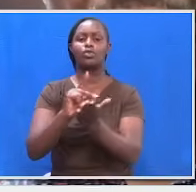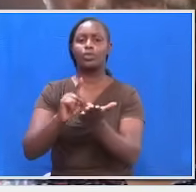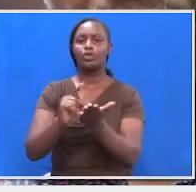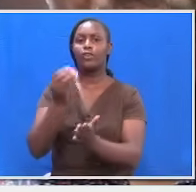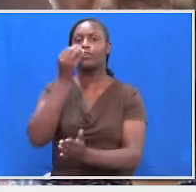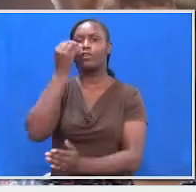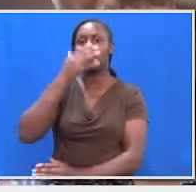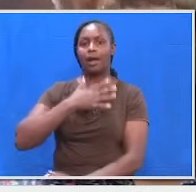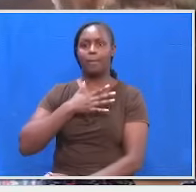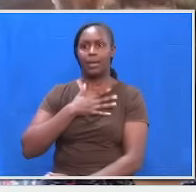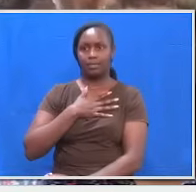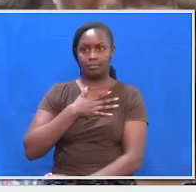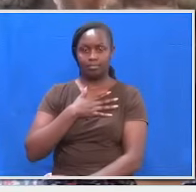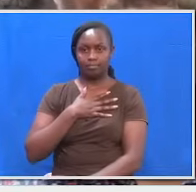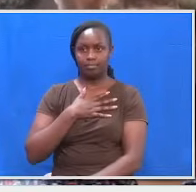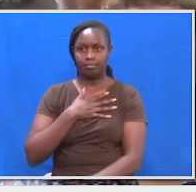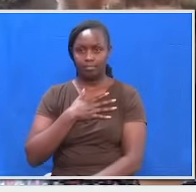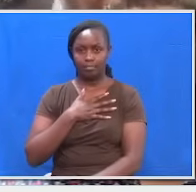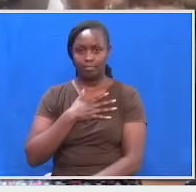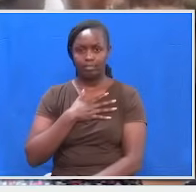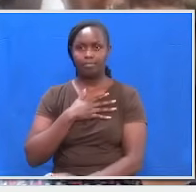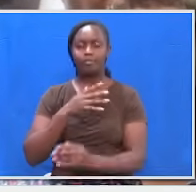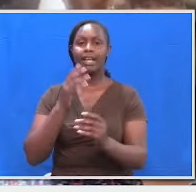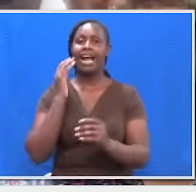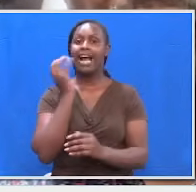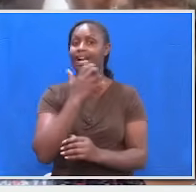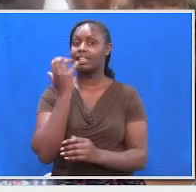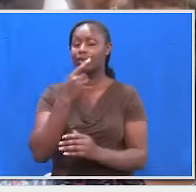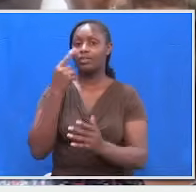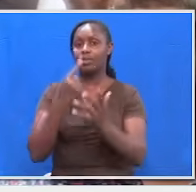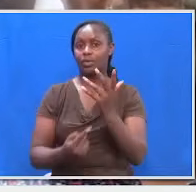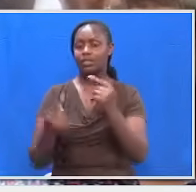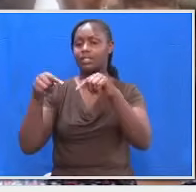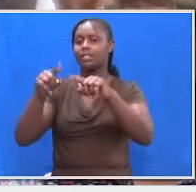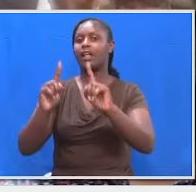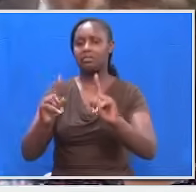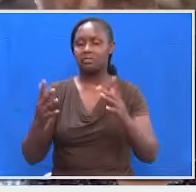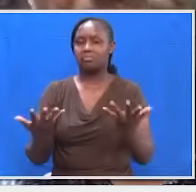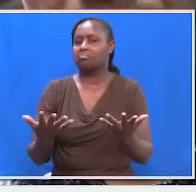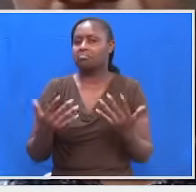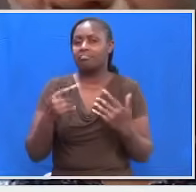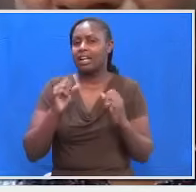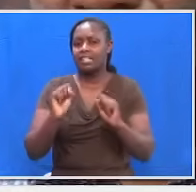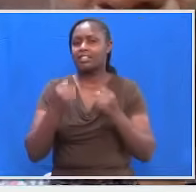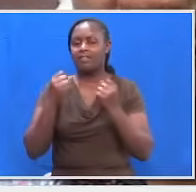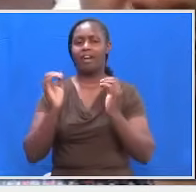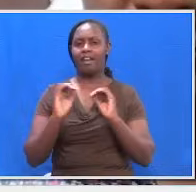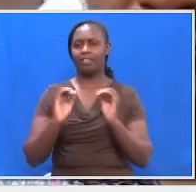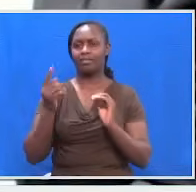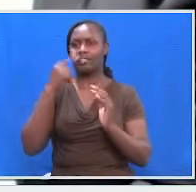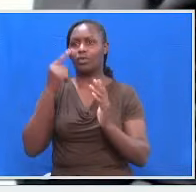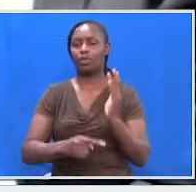and Kikuyu Council of Elders. Gachagua akielezea hofu juu ya usalama wa maisha yake, akidai kuwa maafisa wake